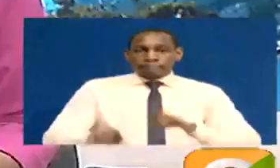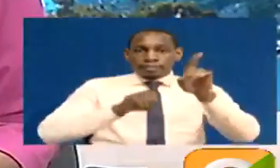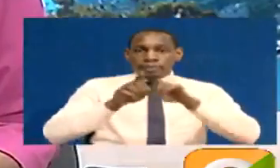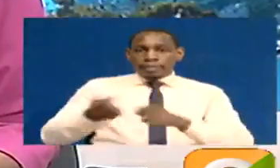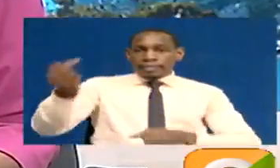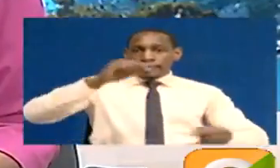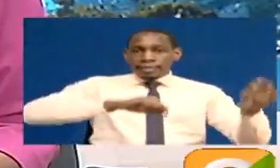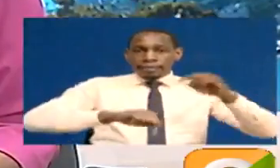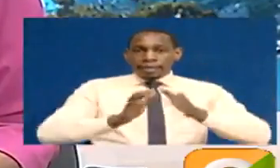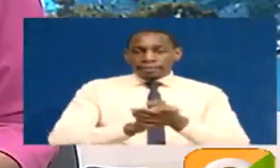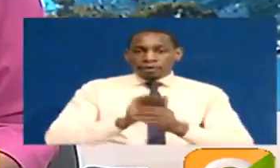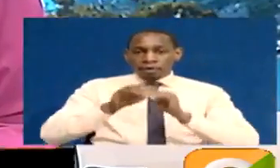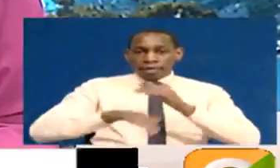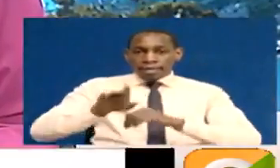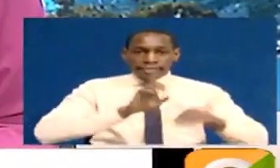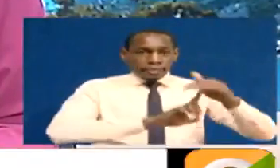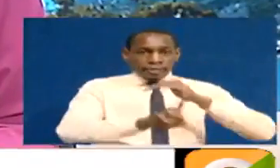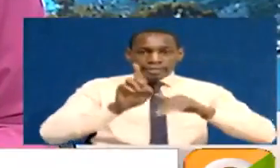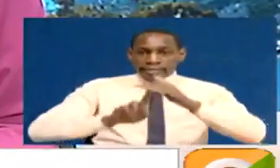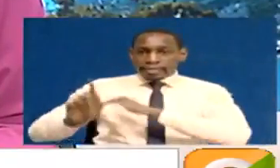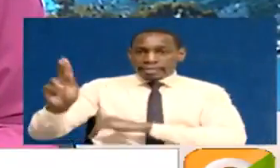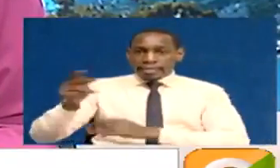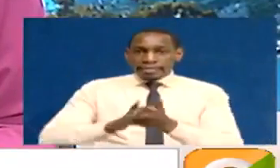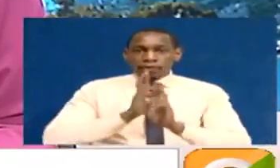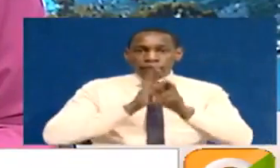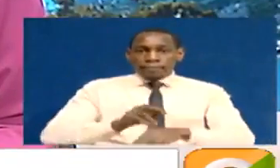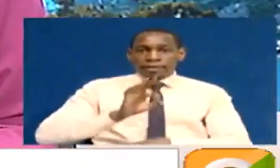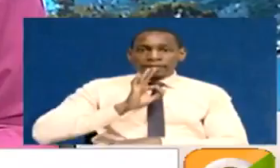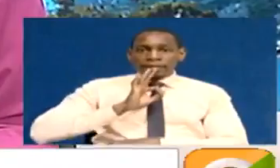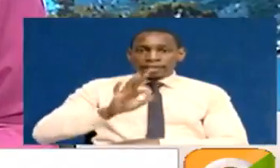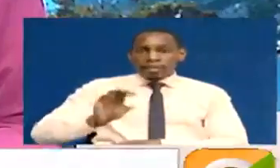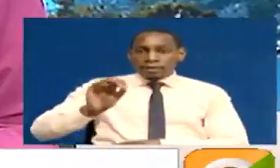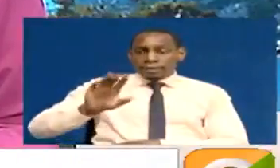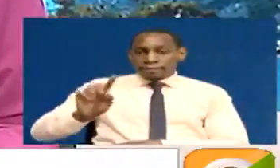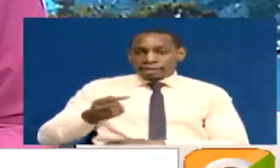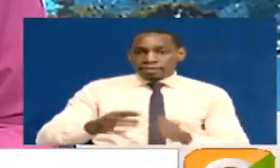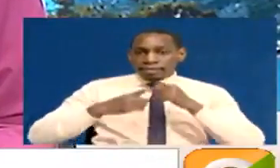Tourist arrivals through all points of entry to Kenya hit